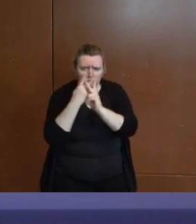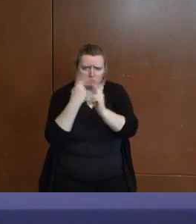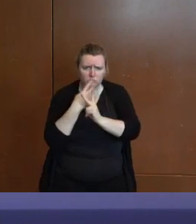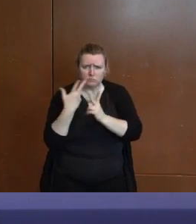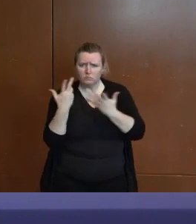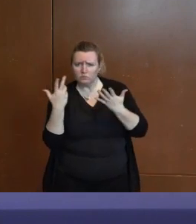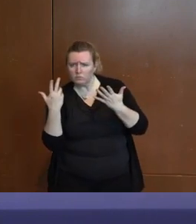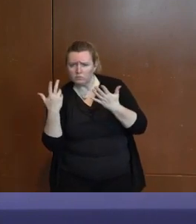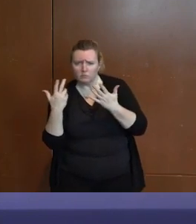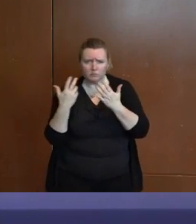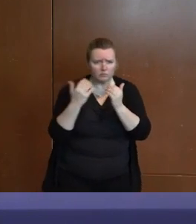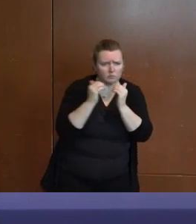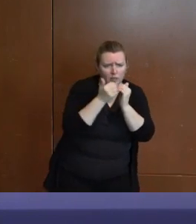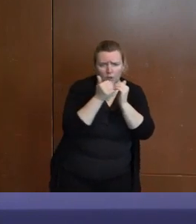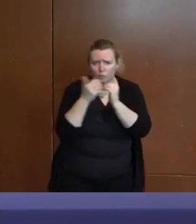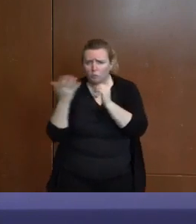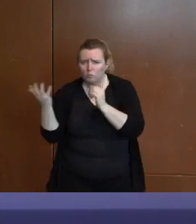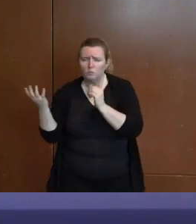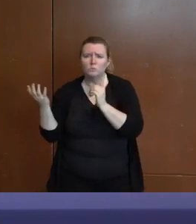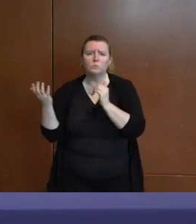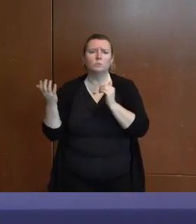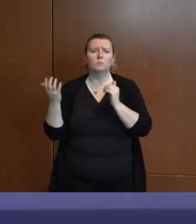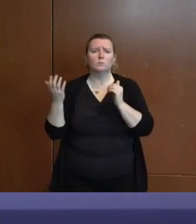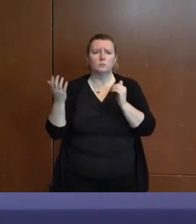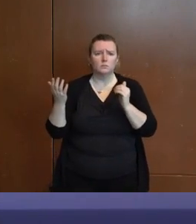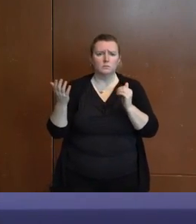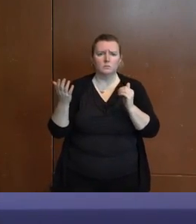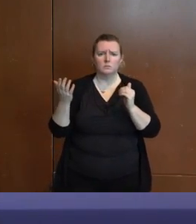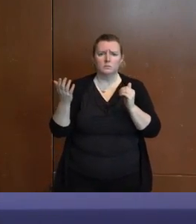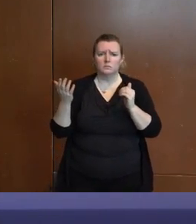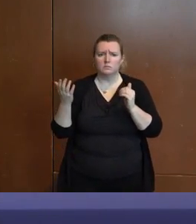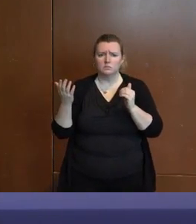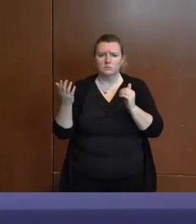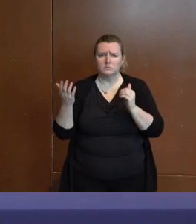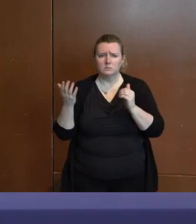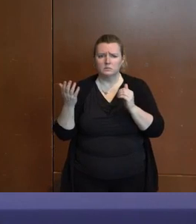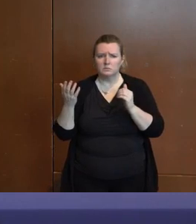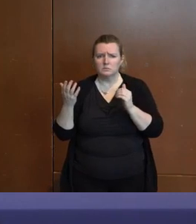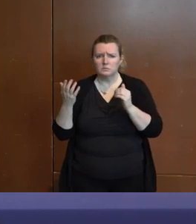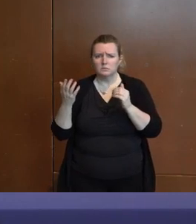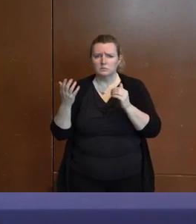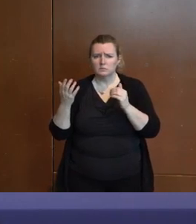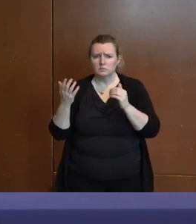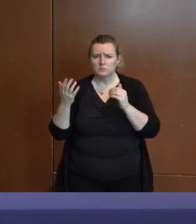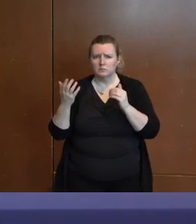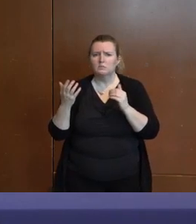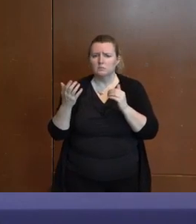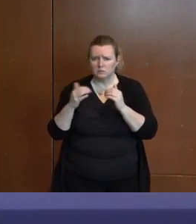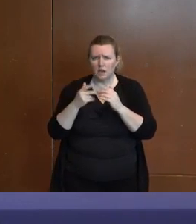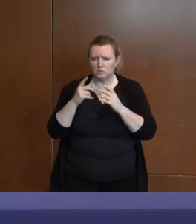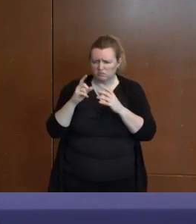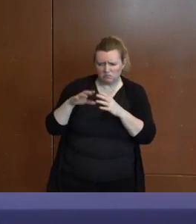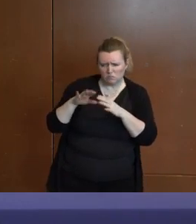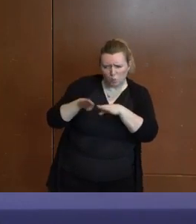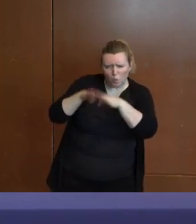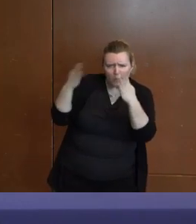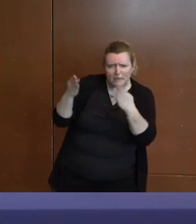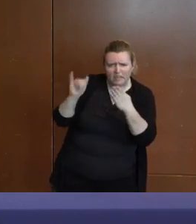turn the lights on again whenever that may come. So we've got a team that is focused 1,000%. As you can